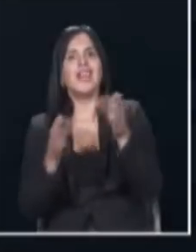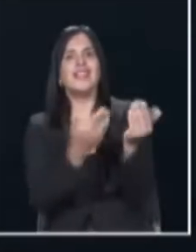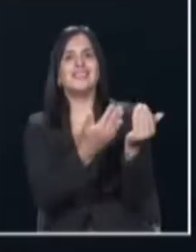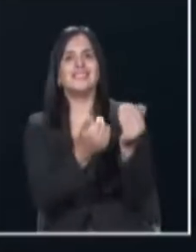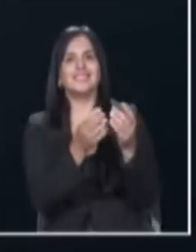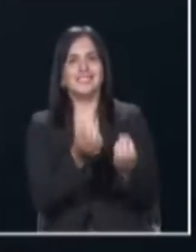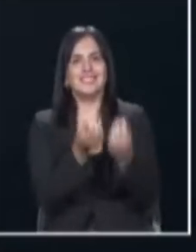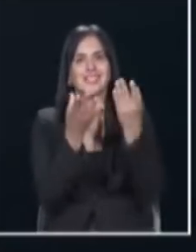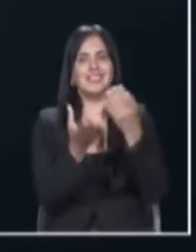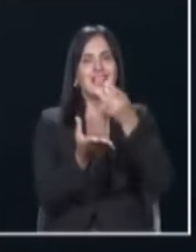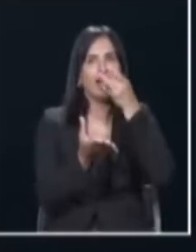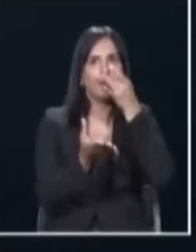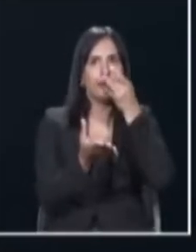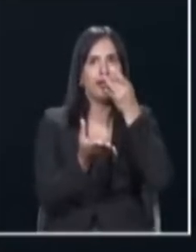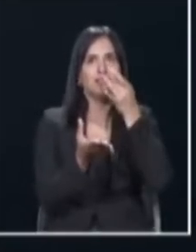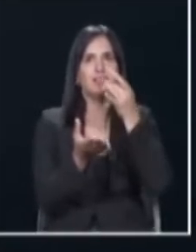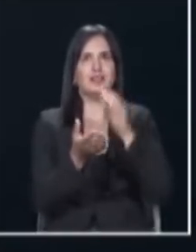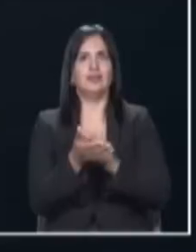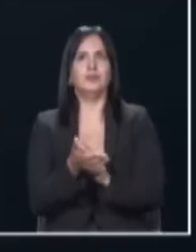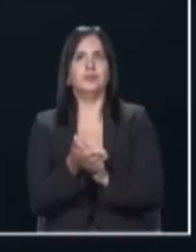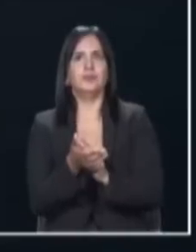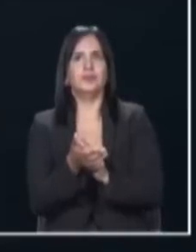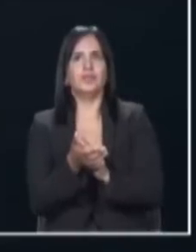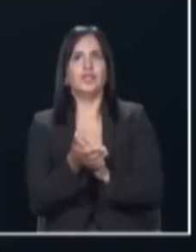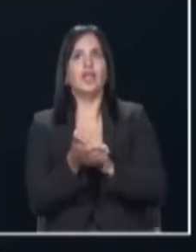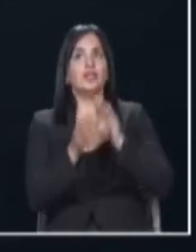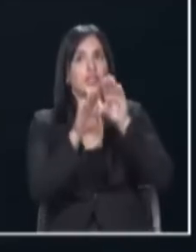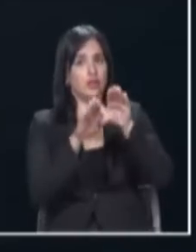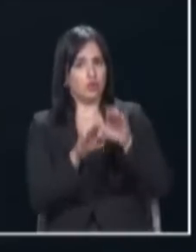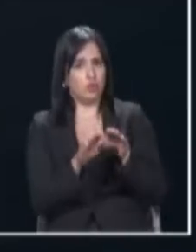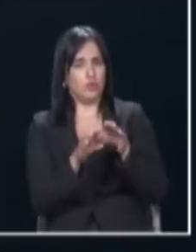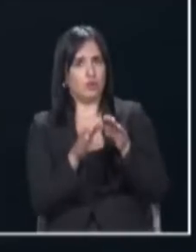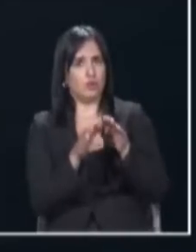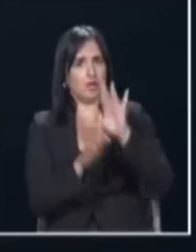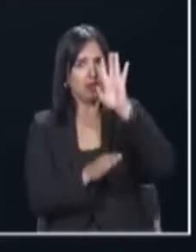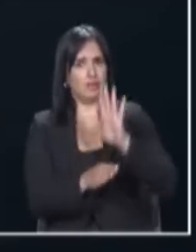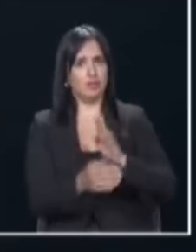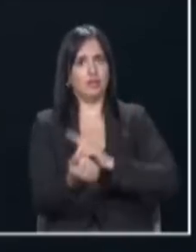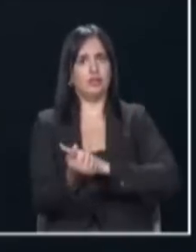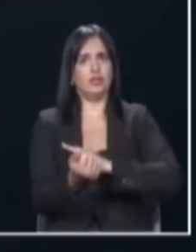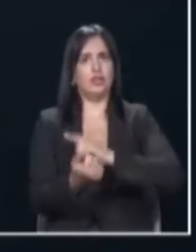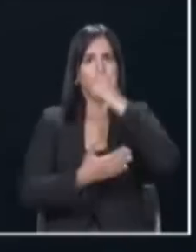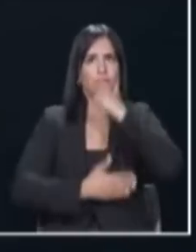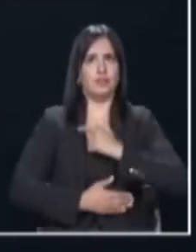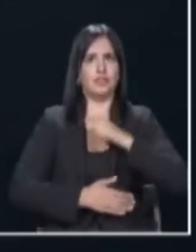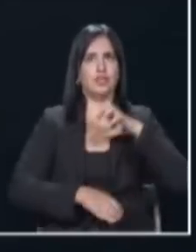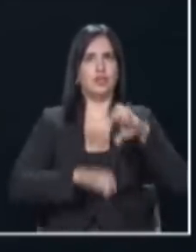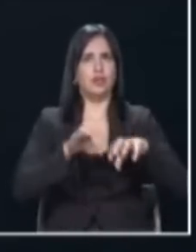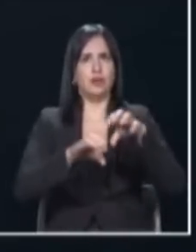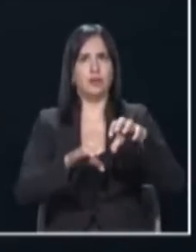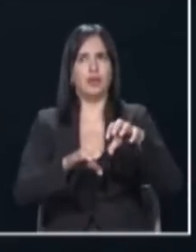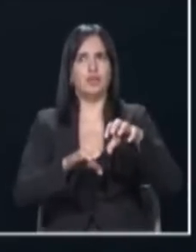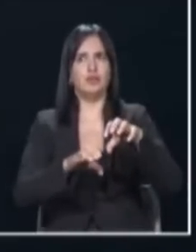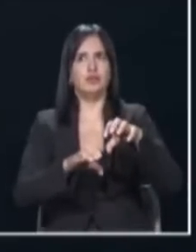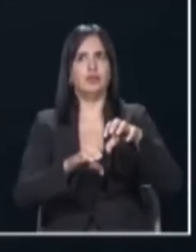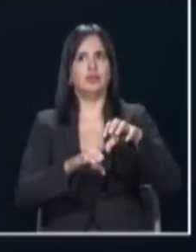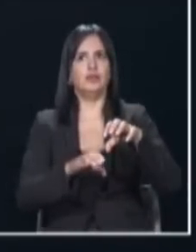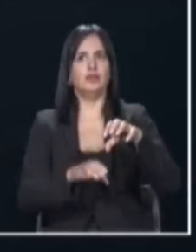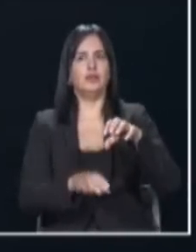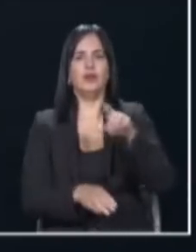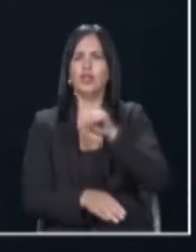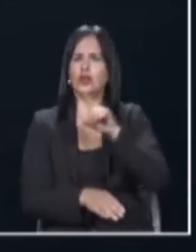while plants may not have the same physical or intellectual Powers as men of animals they are of vital importance and should not be